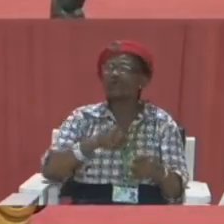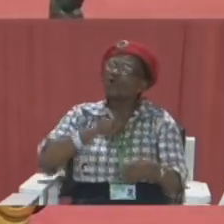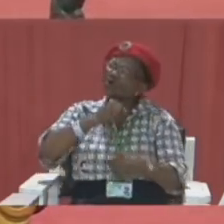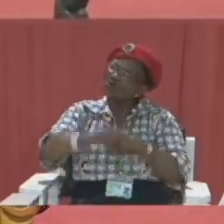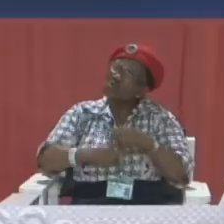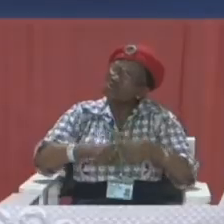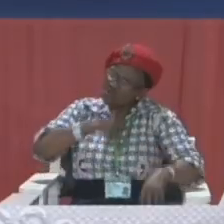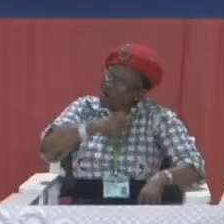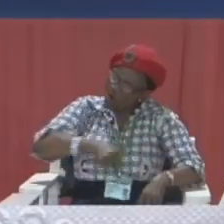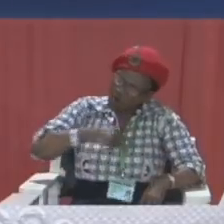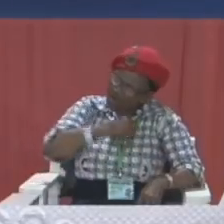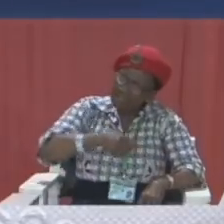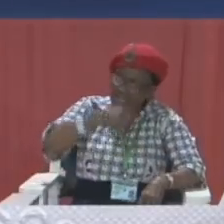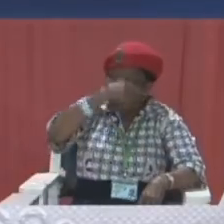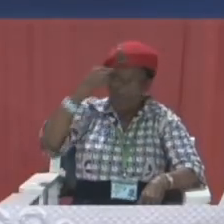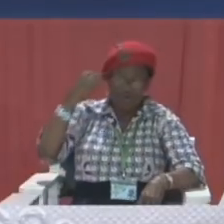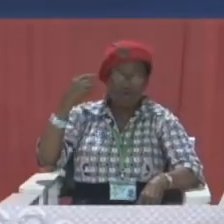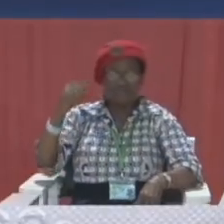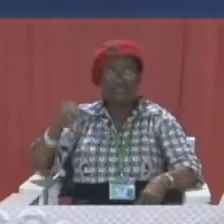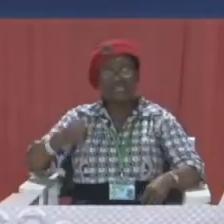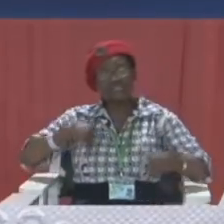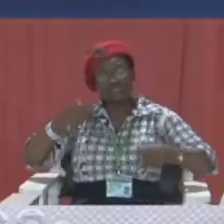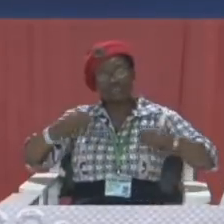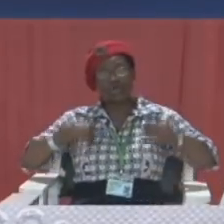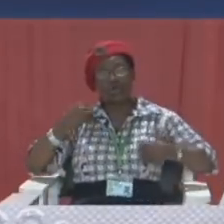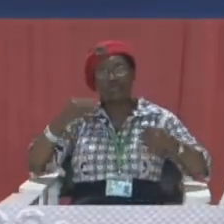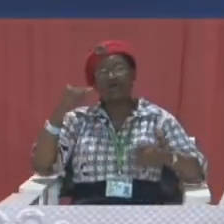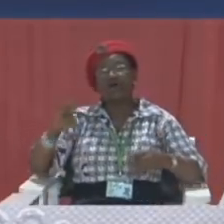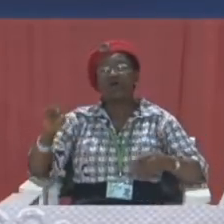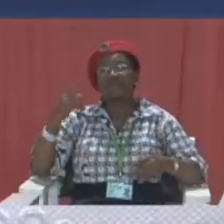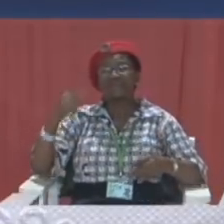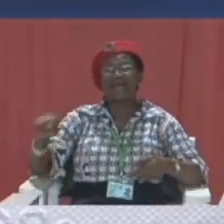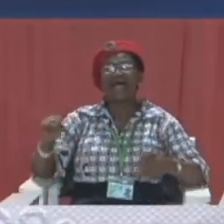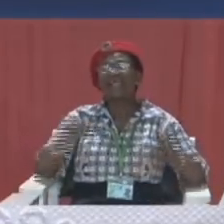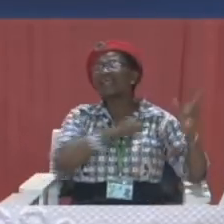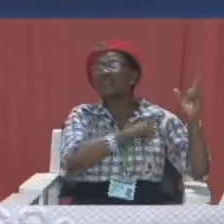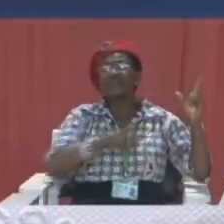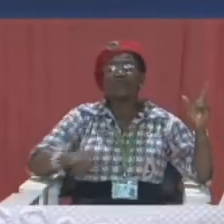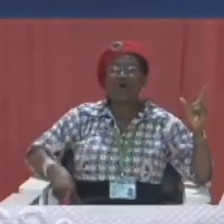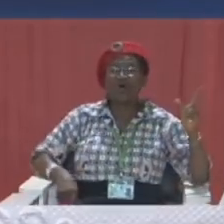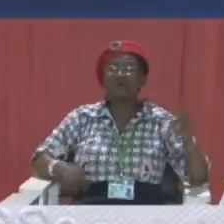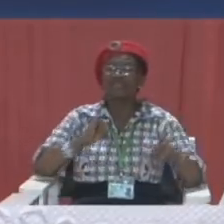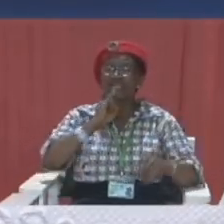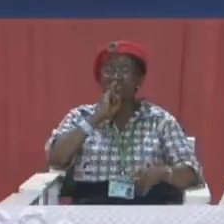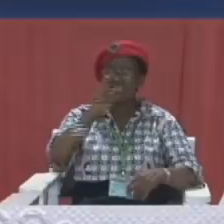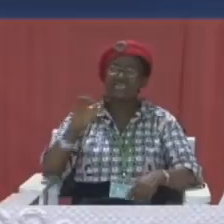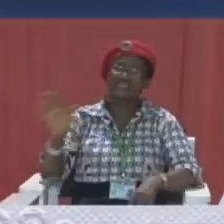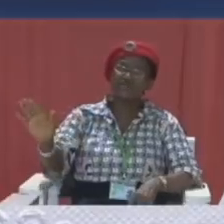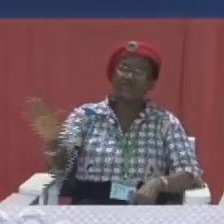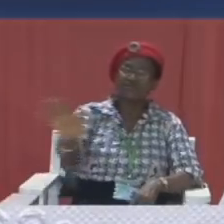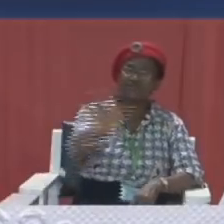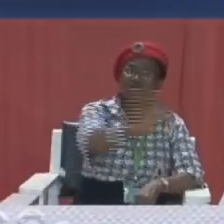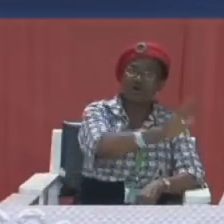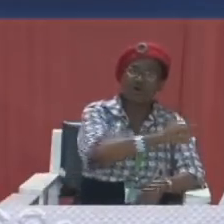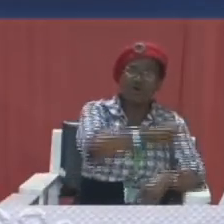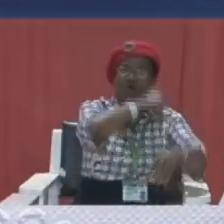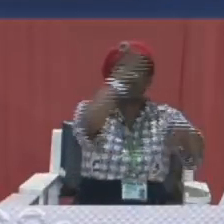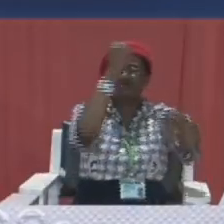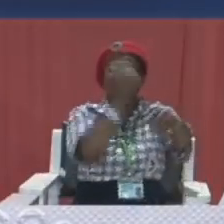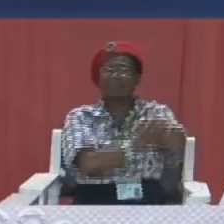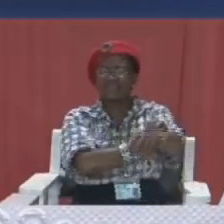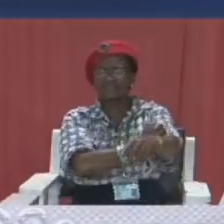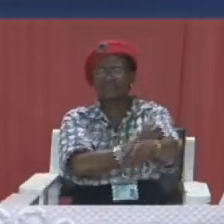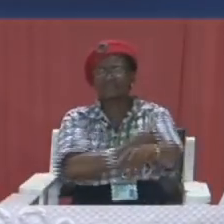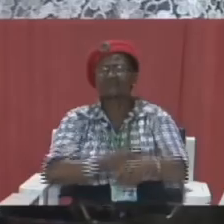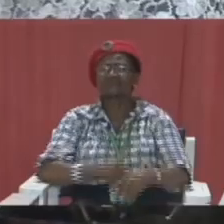the Lord is your strength. Nipa na ni o wi fun won pe e lo